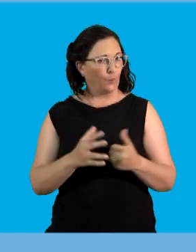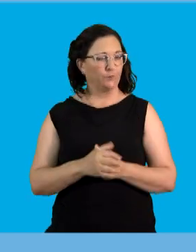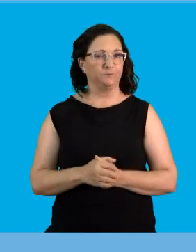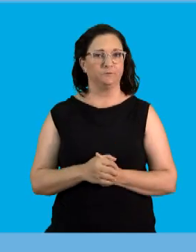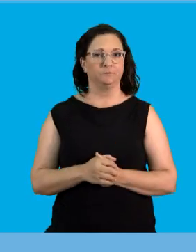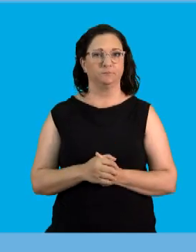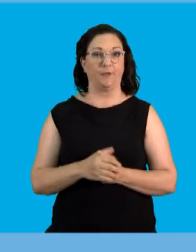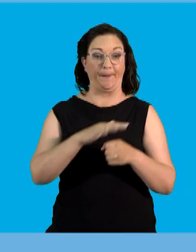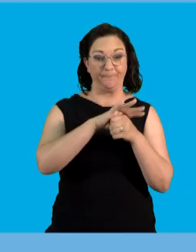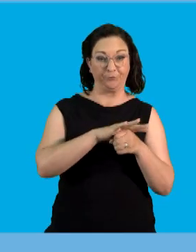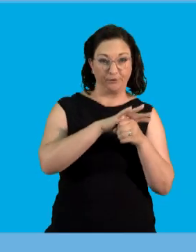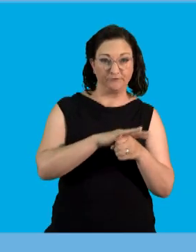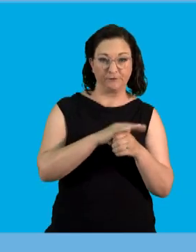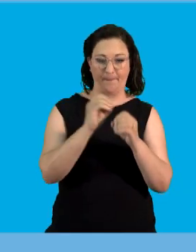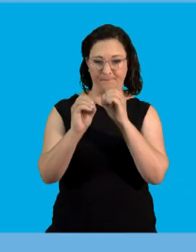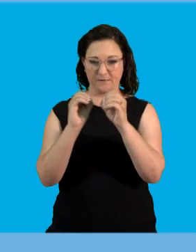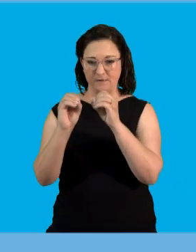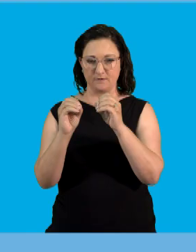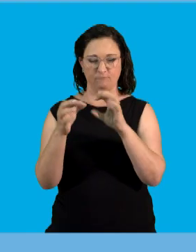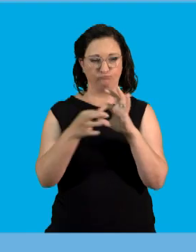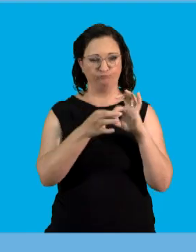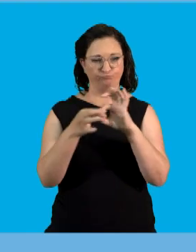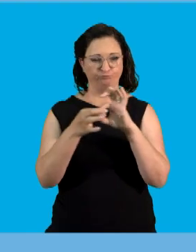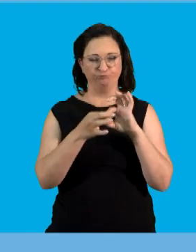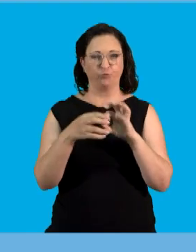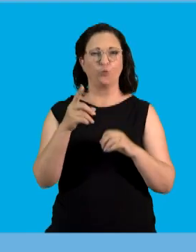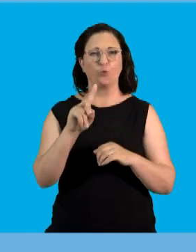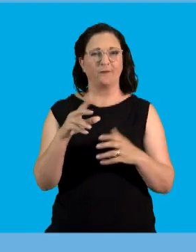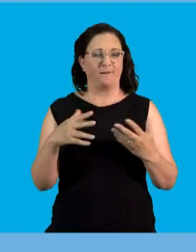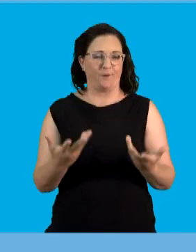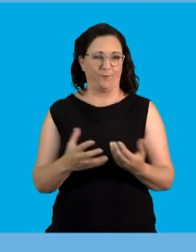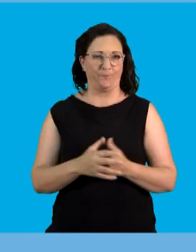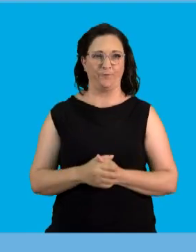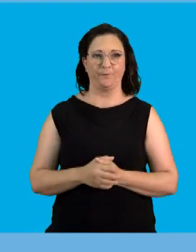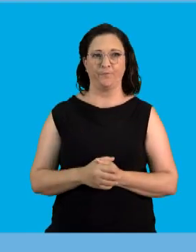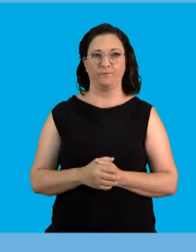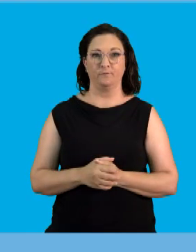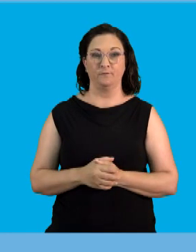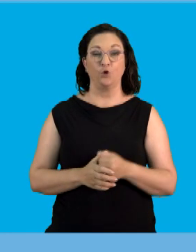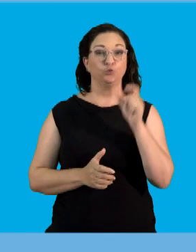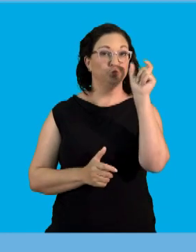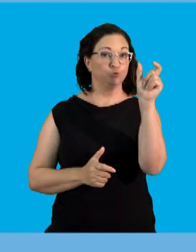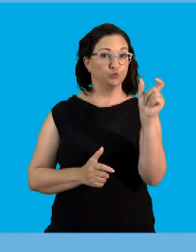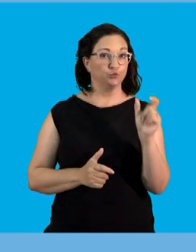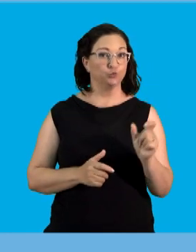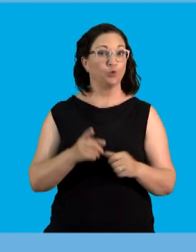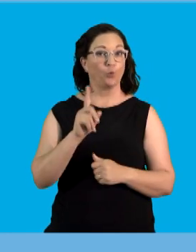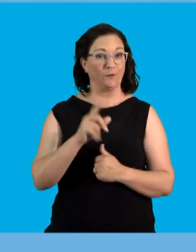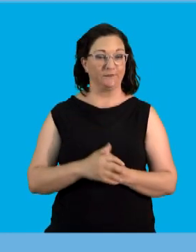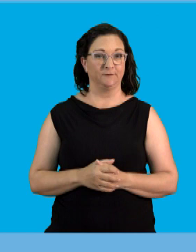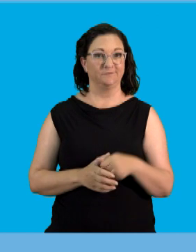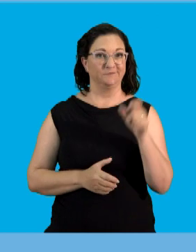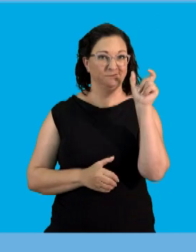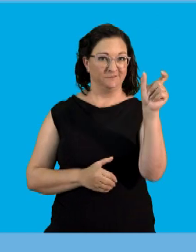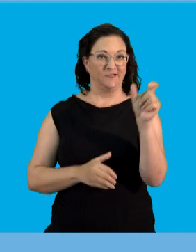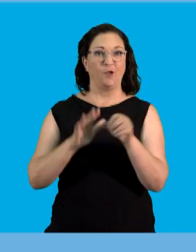the relationship between pressure and the particle model of matter. And then furthermore, in this lesson, we used